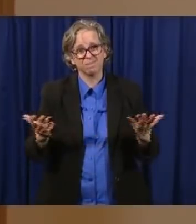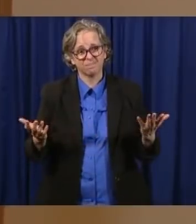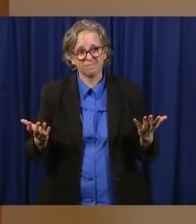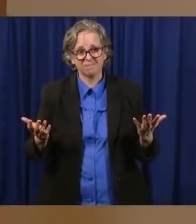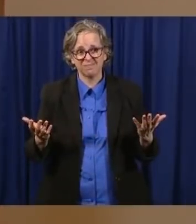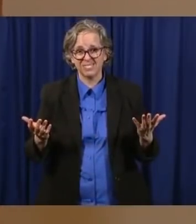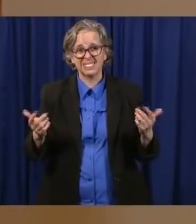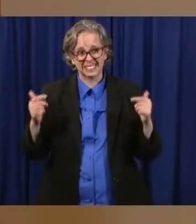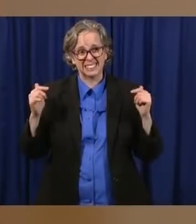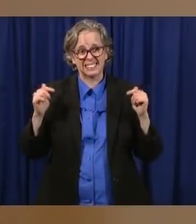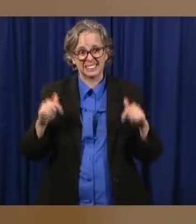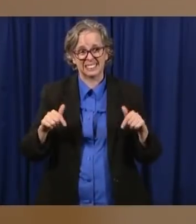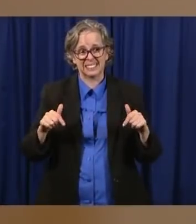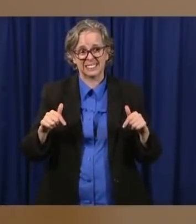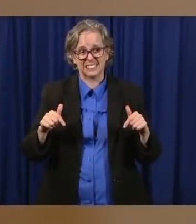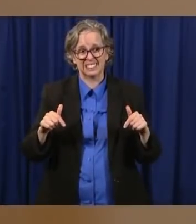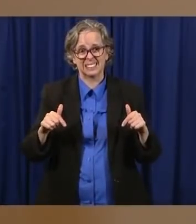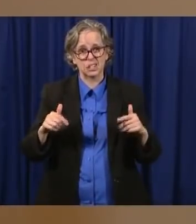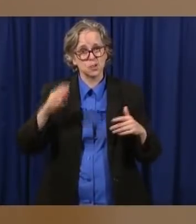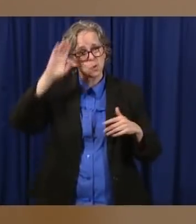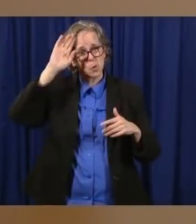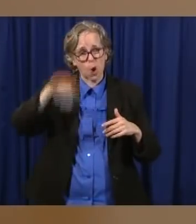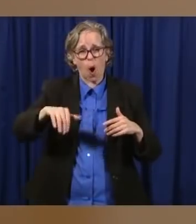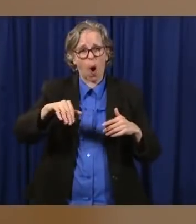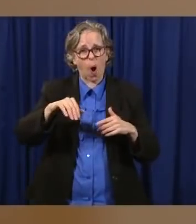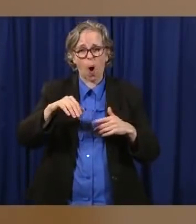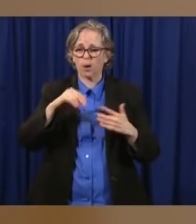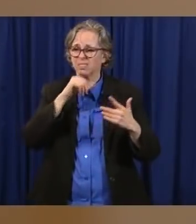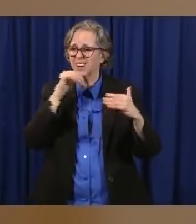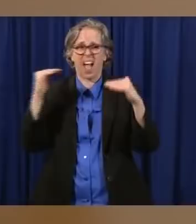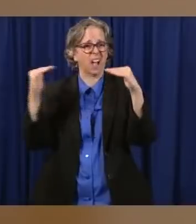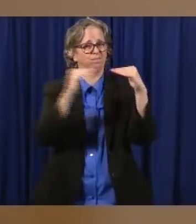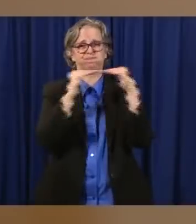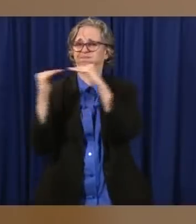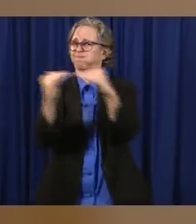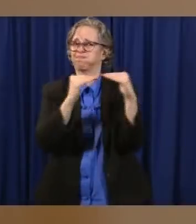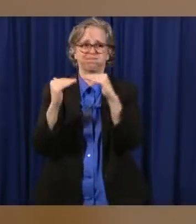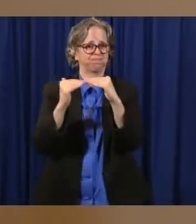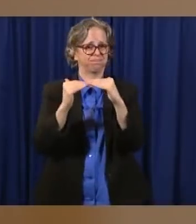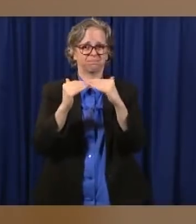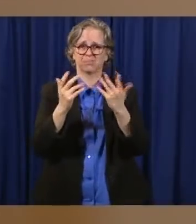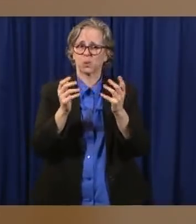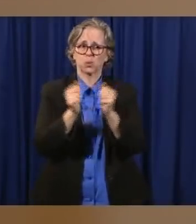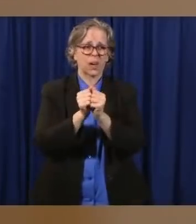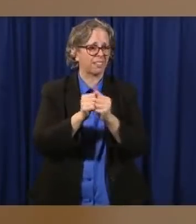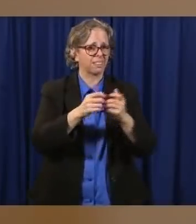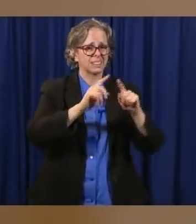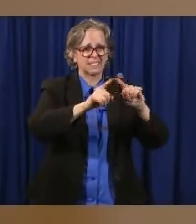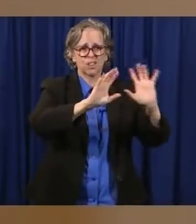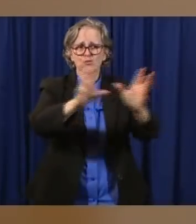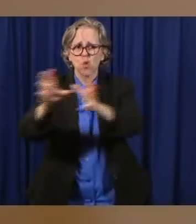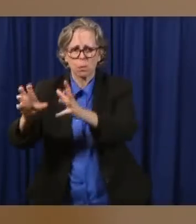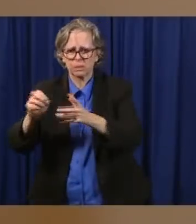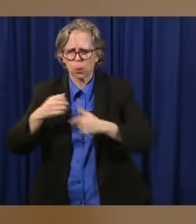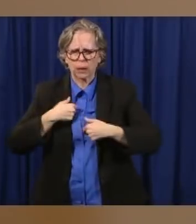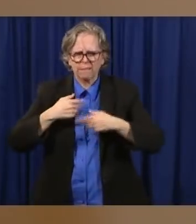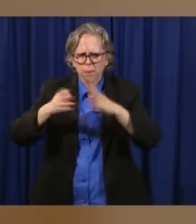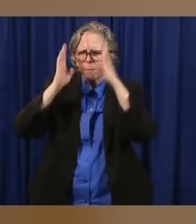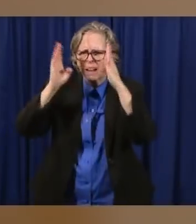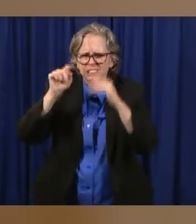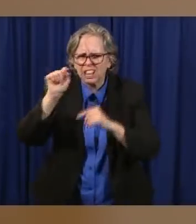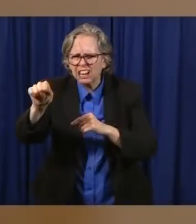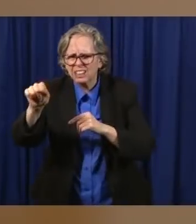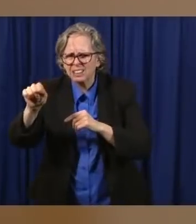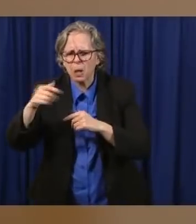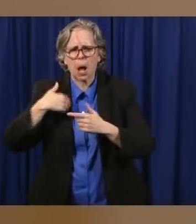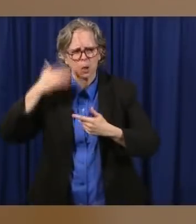inequities in health is something we have to be extra vigilant about in this time. I know our local health departments and our partners